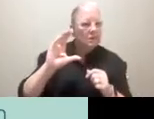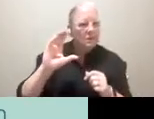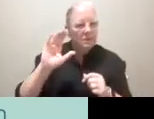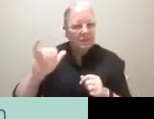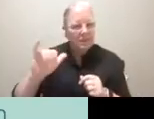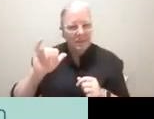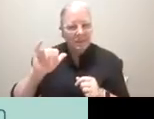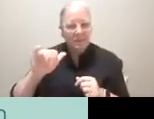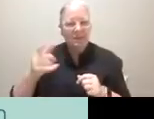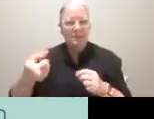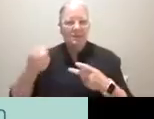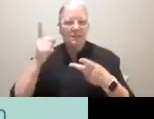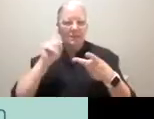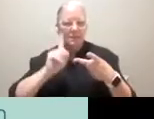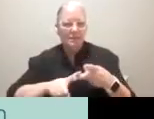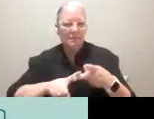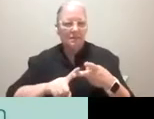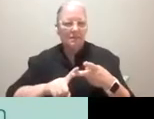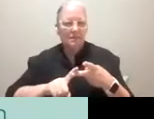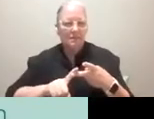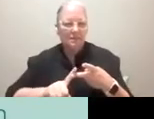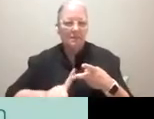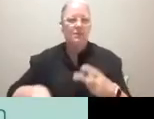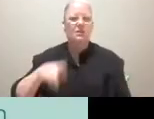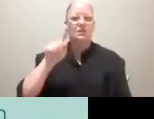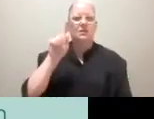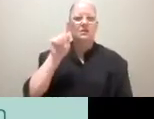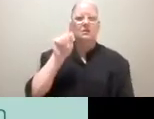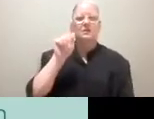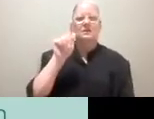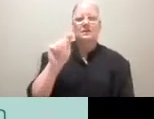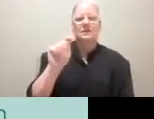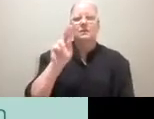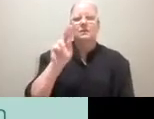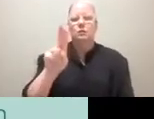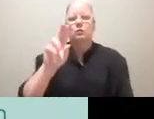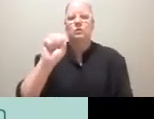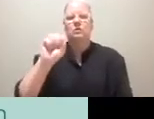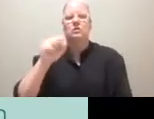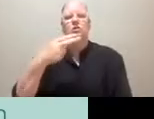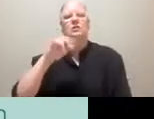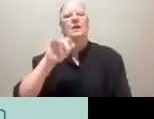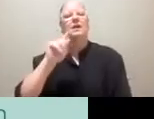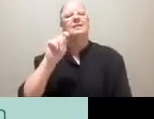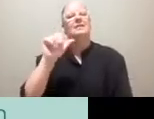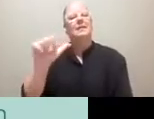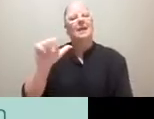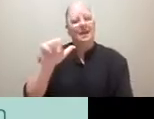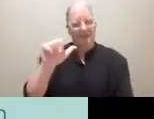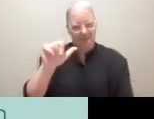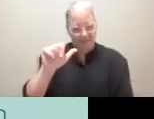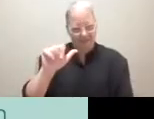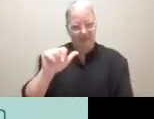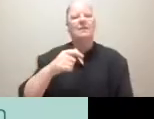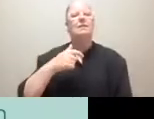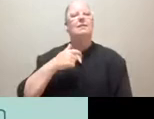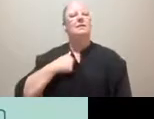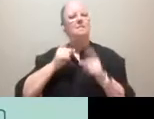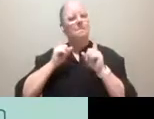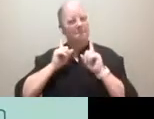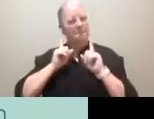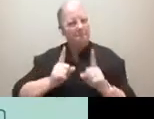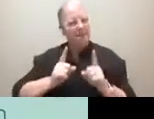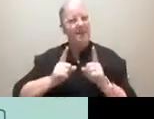Really compelling statistics there, and reminding us that we need to consistently